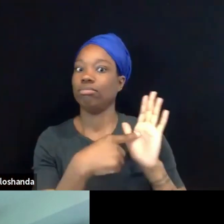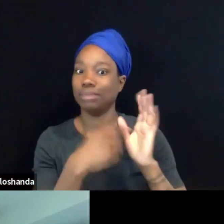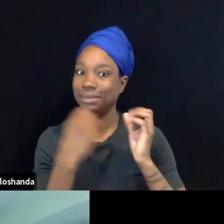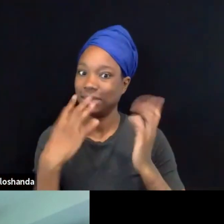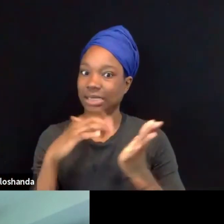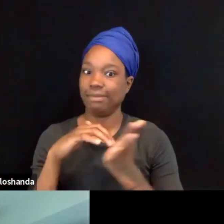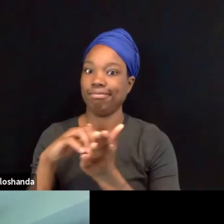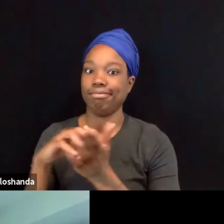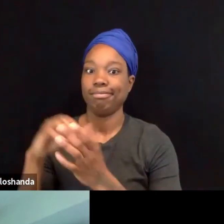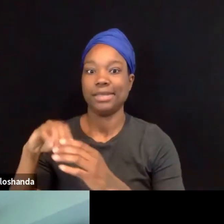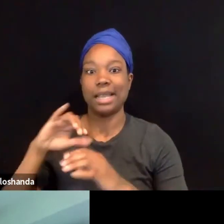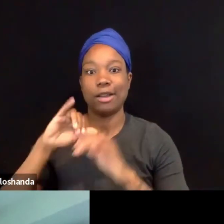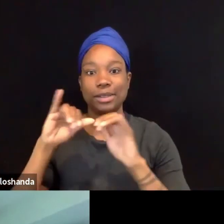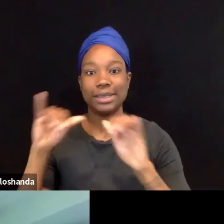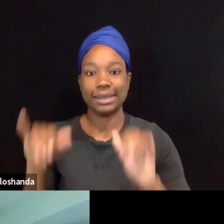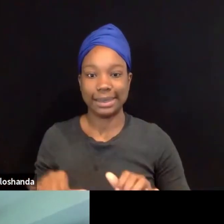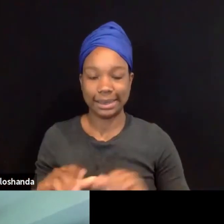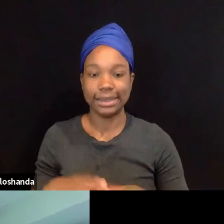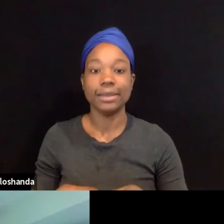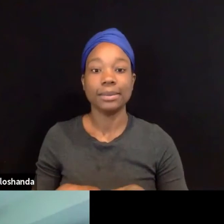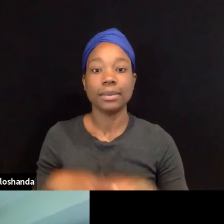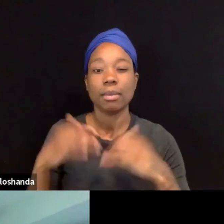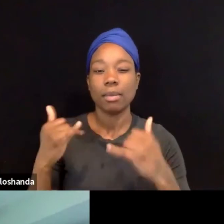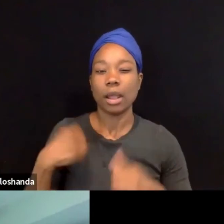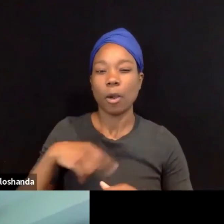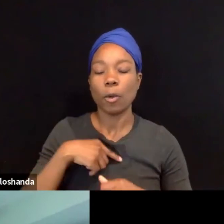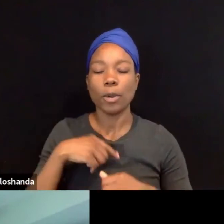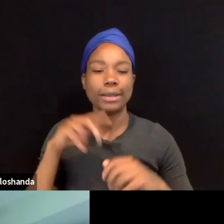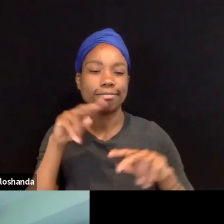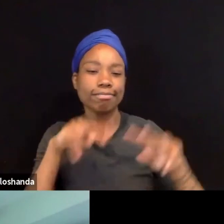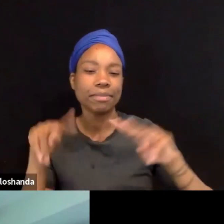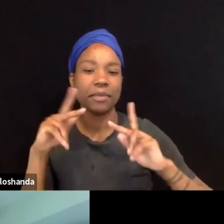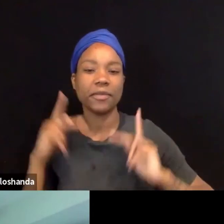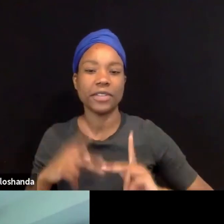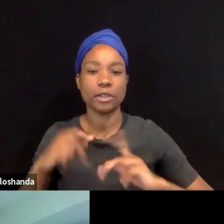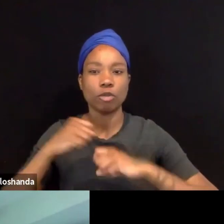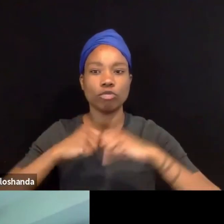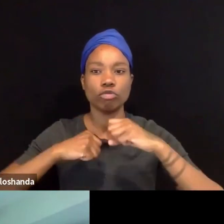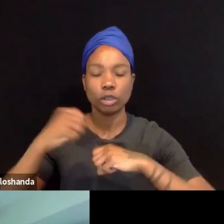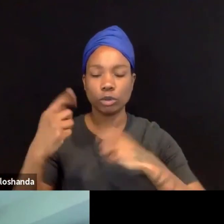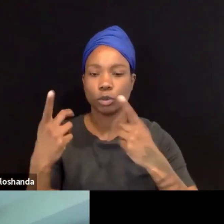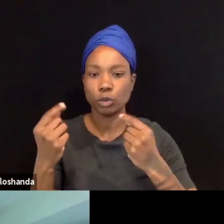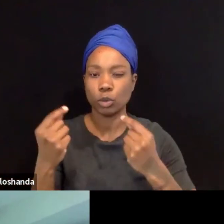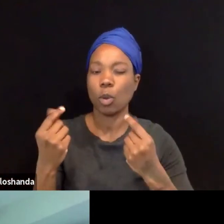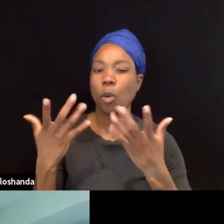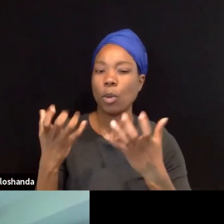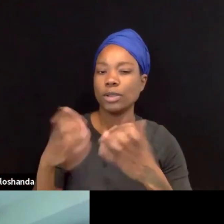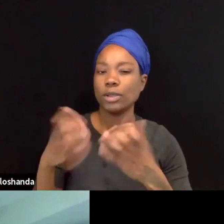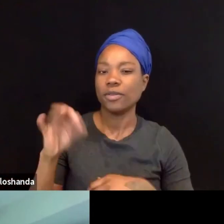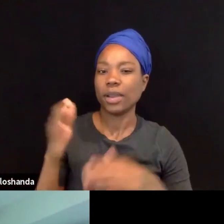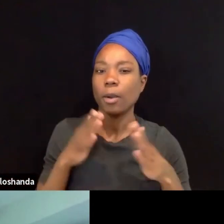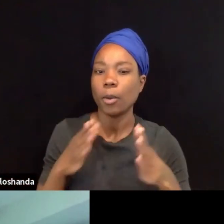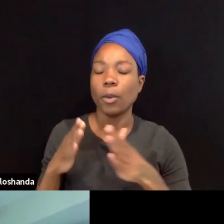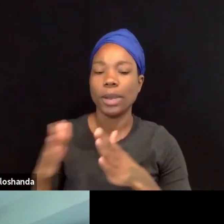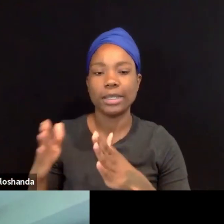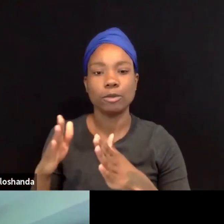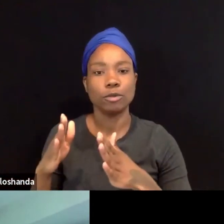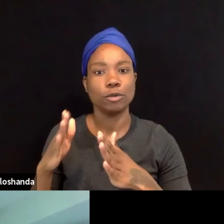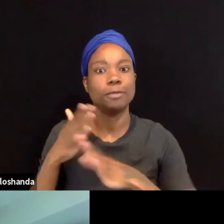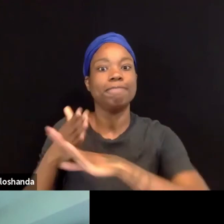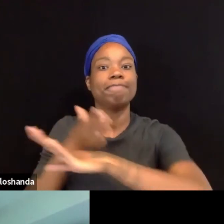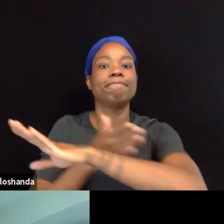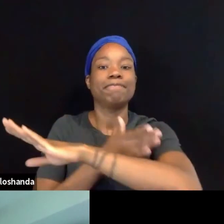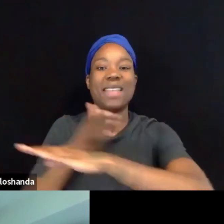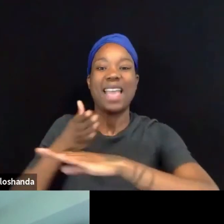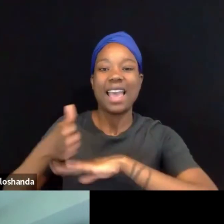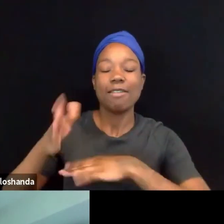looking at ways that we can, bounce back from the pandemic and become even stronger. And I think another interesting thing that civil